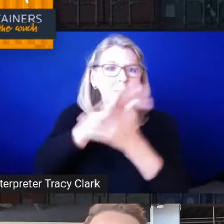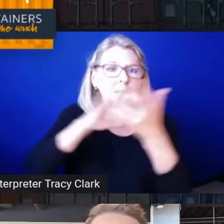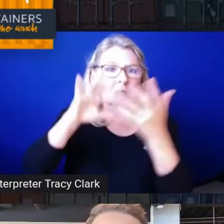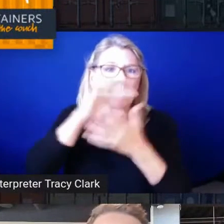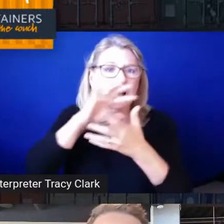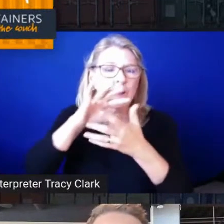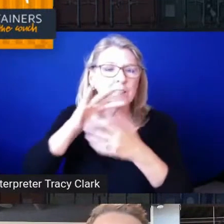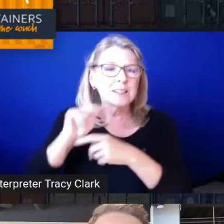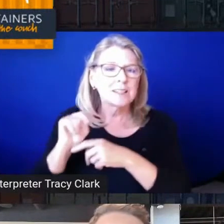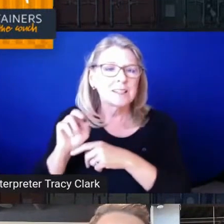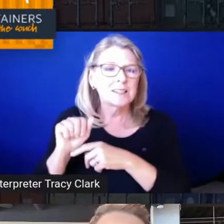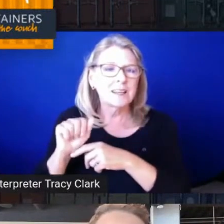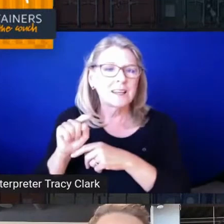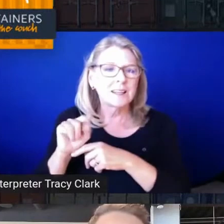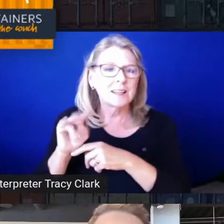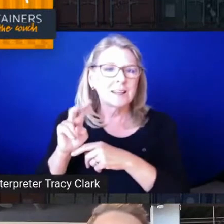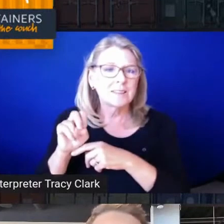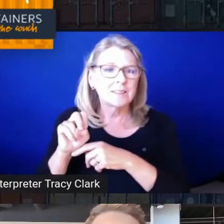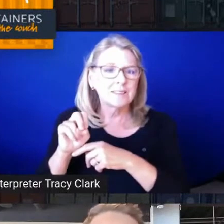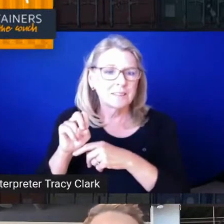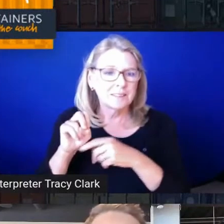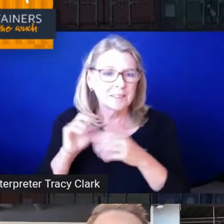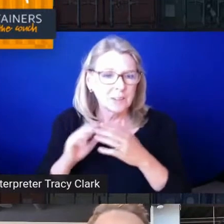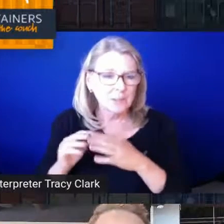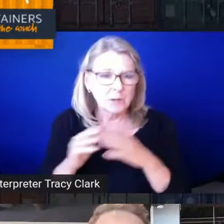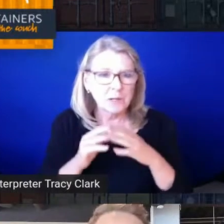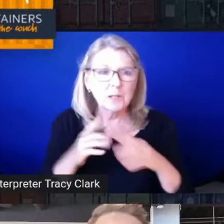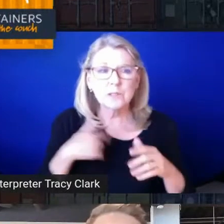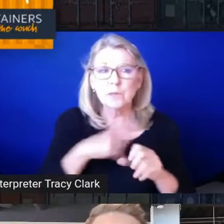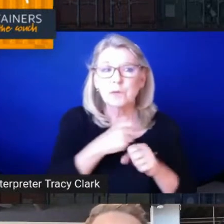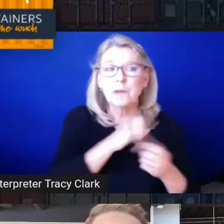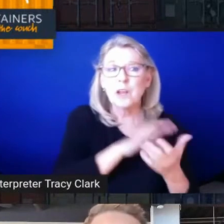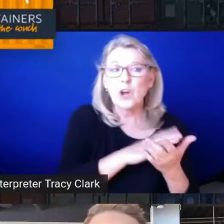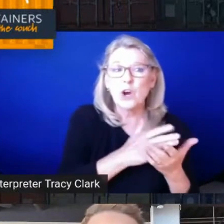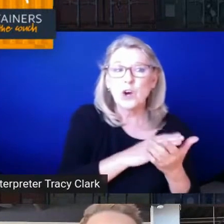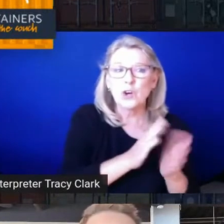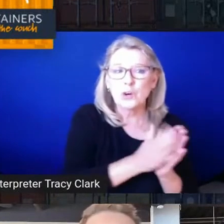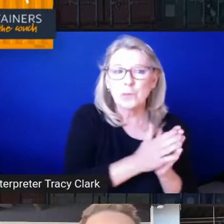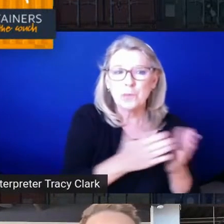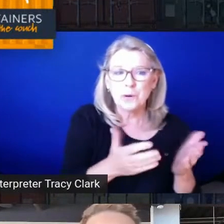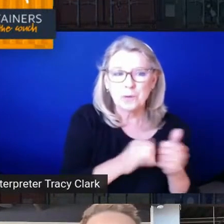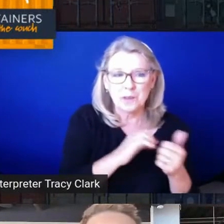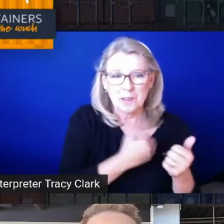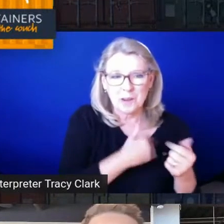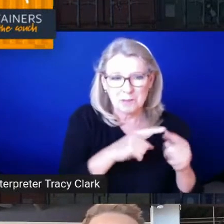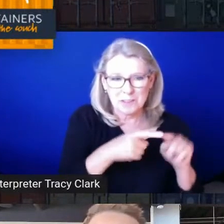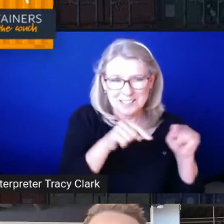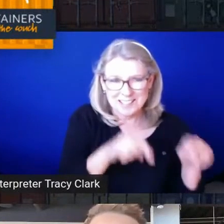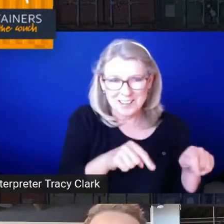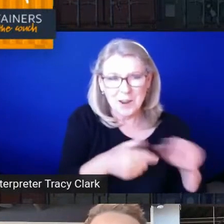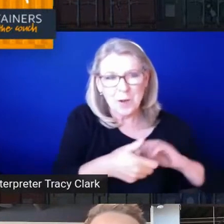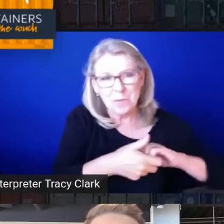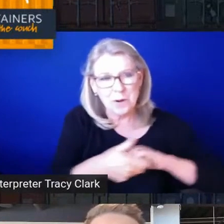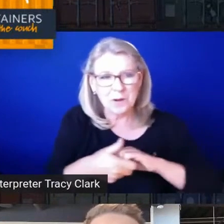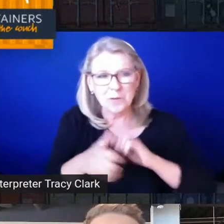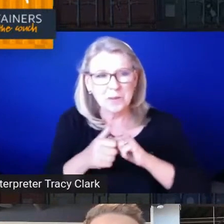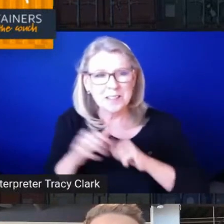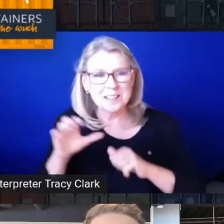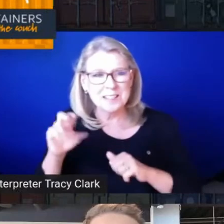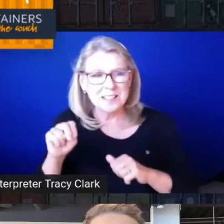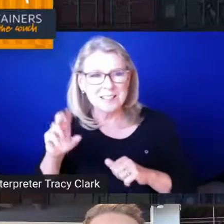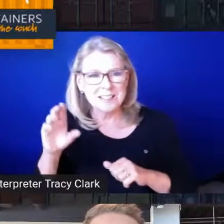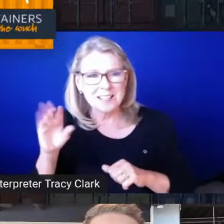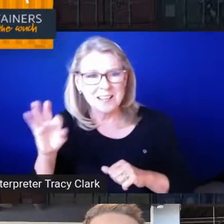made a cookbook with a lot of our friends here in this ecosystem in partnership with the CNCF. you can actually add your recipes on